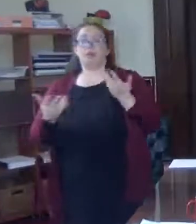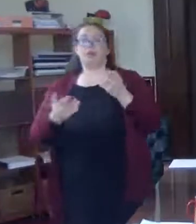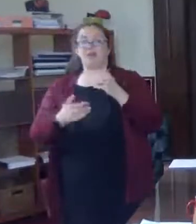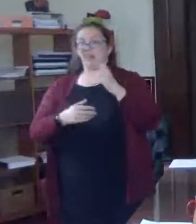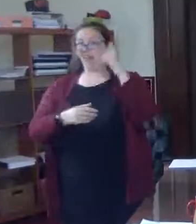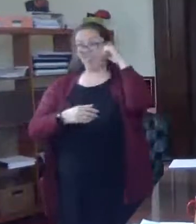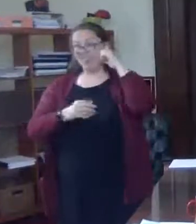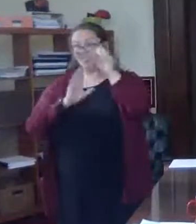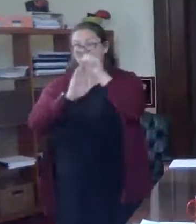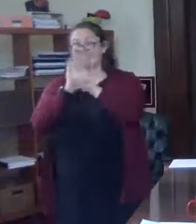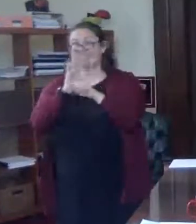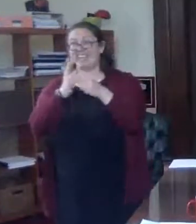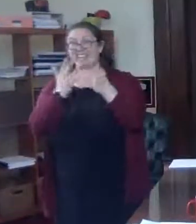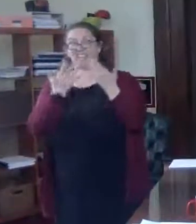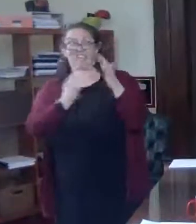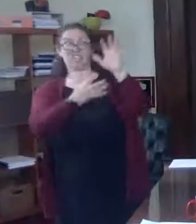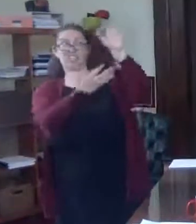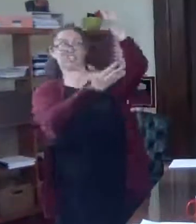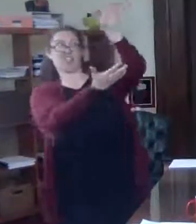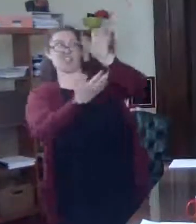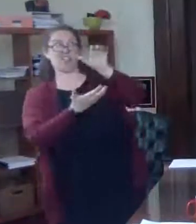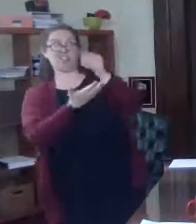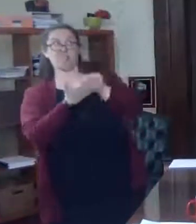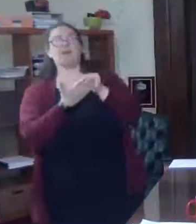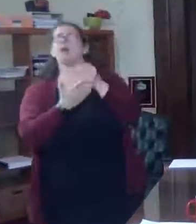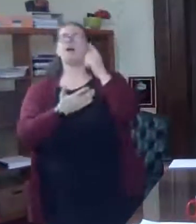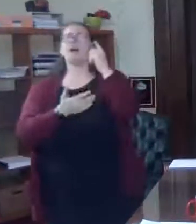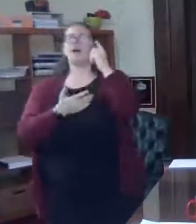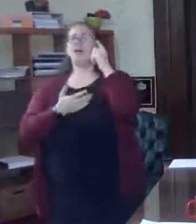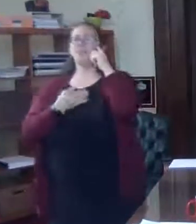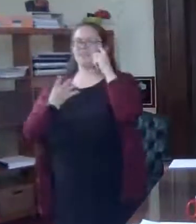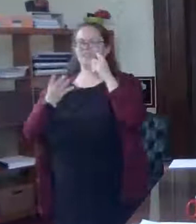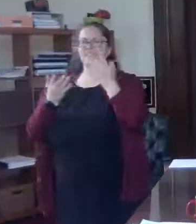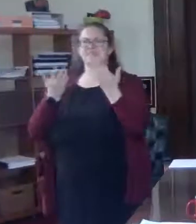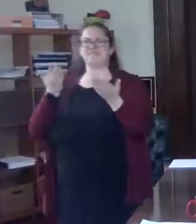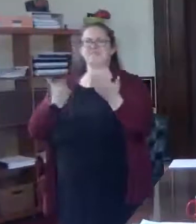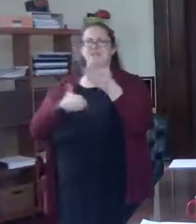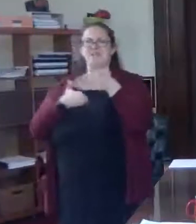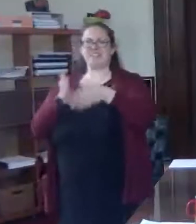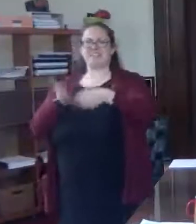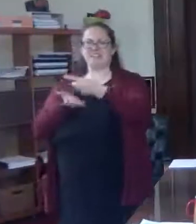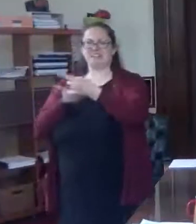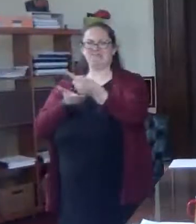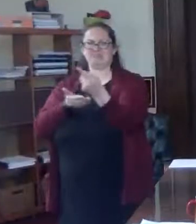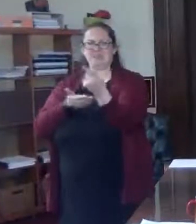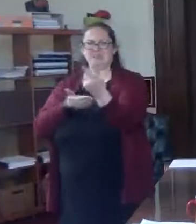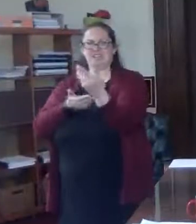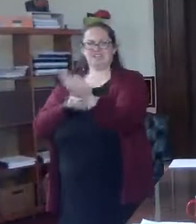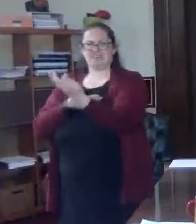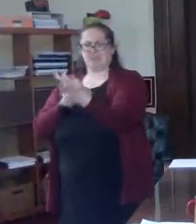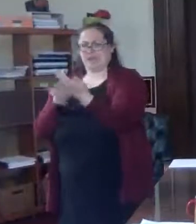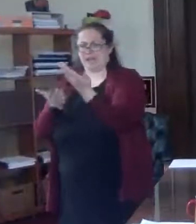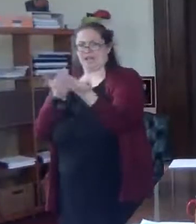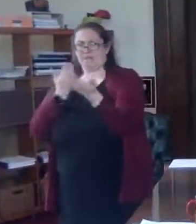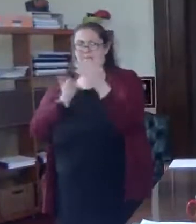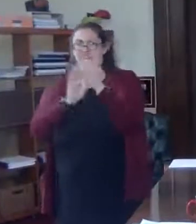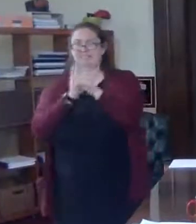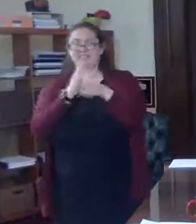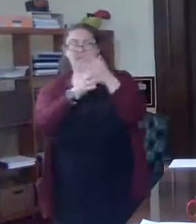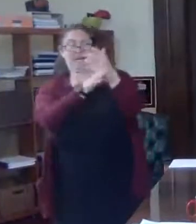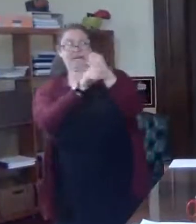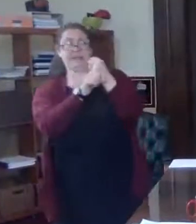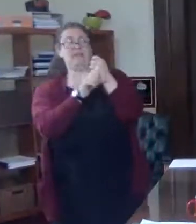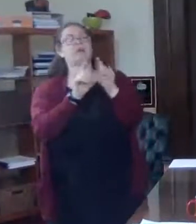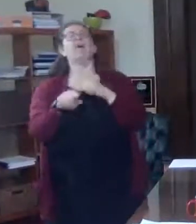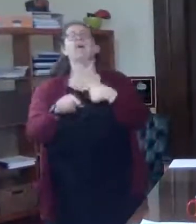them yet. I don't think they actually get the money till maybe the end of this week. But we hope to get the